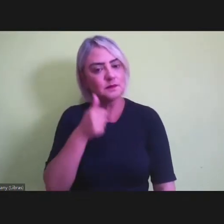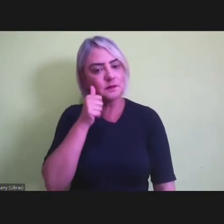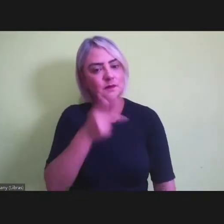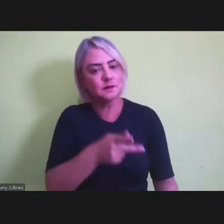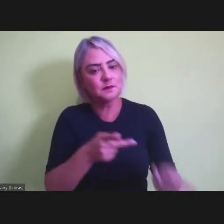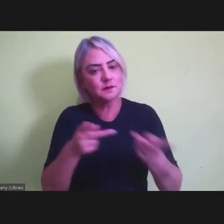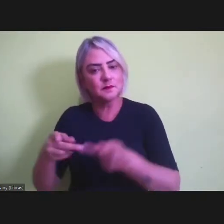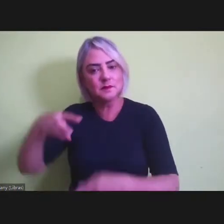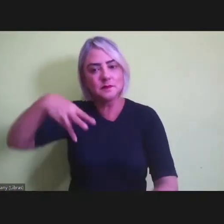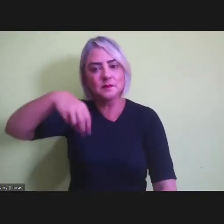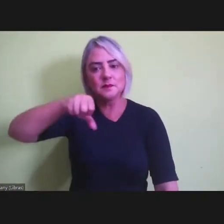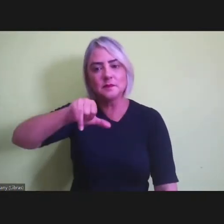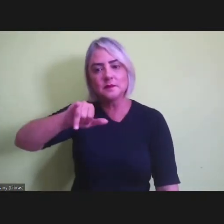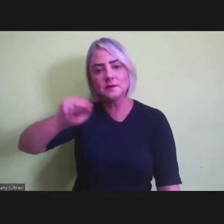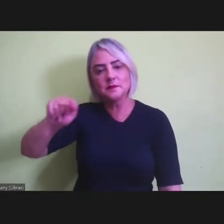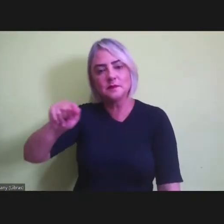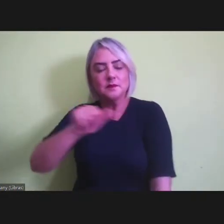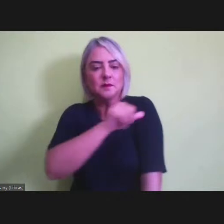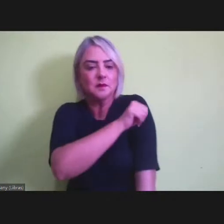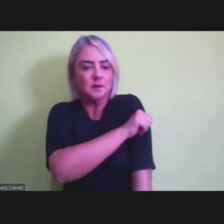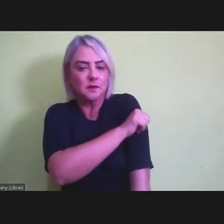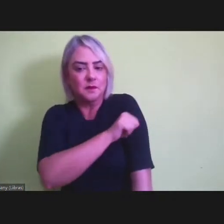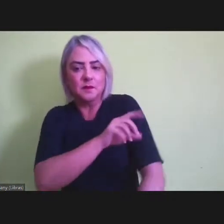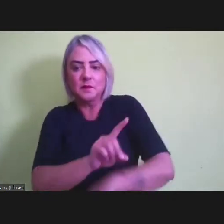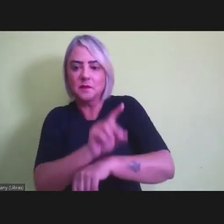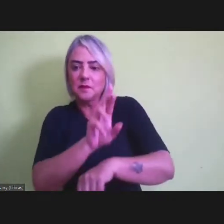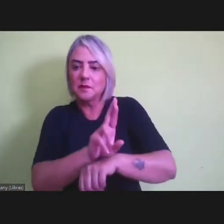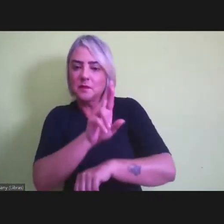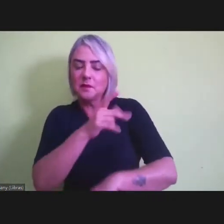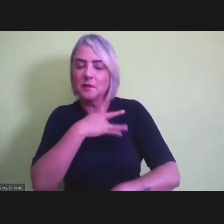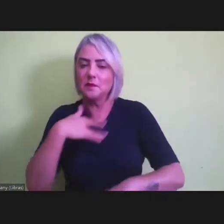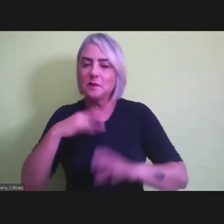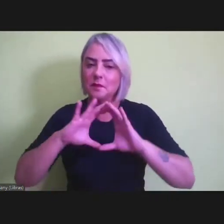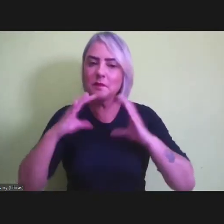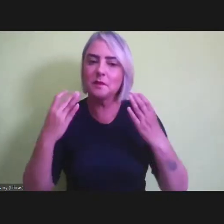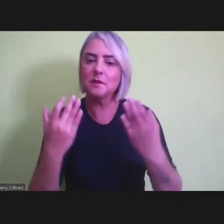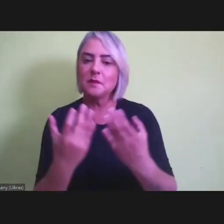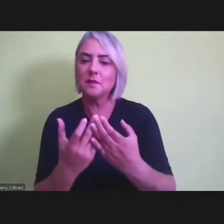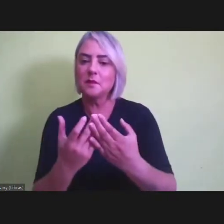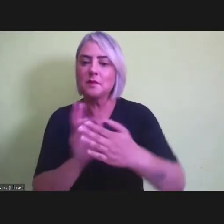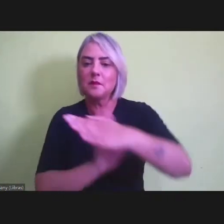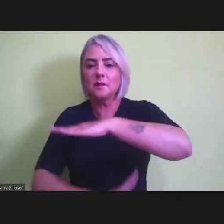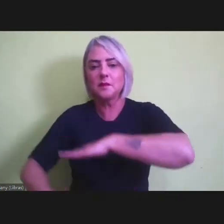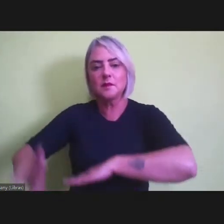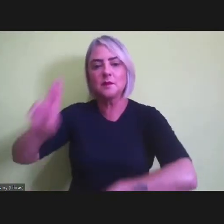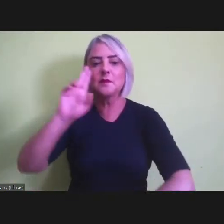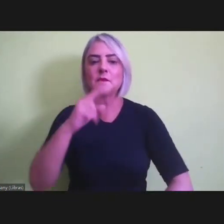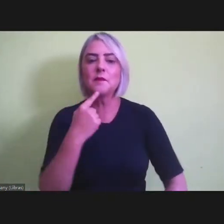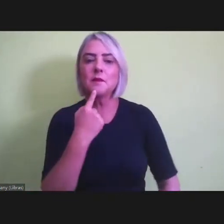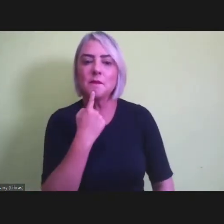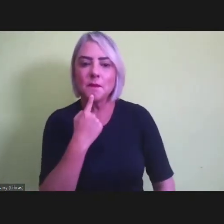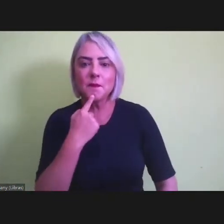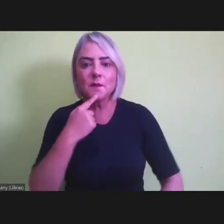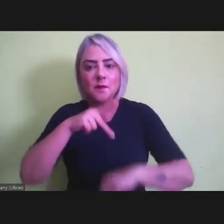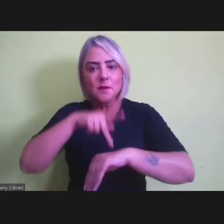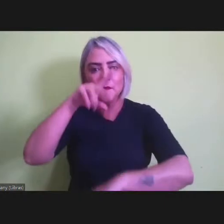we invite Dr. Marina Peduzzi, which is a nurse and doctor for collective health